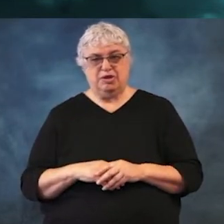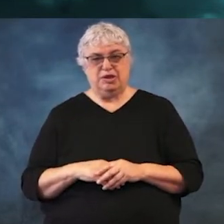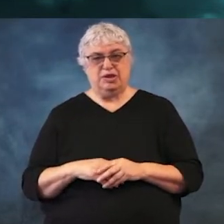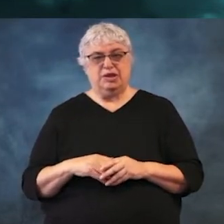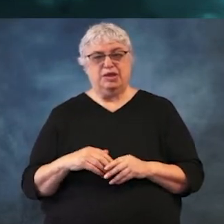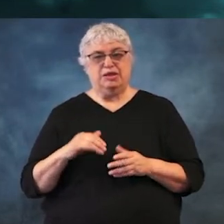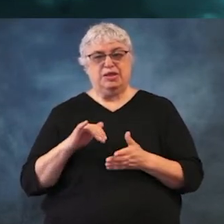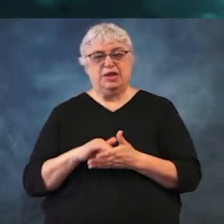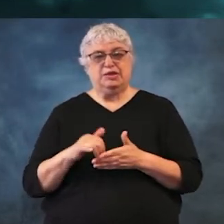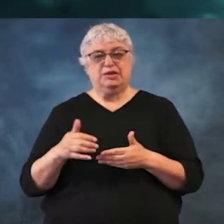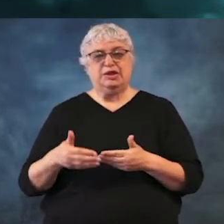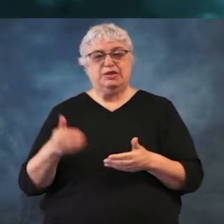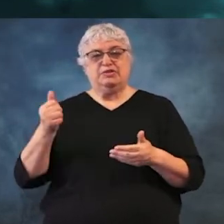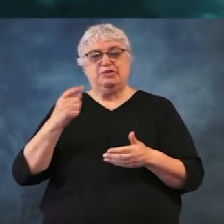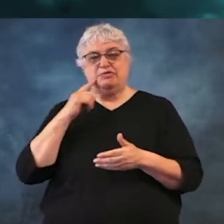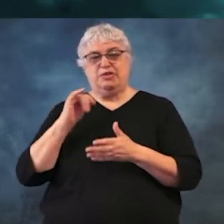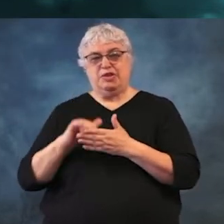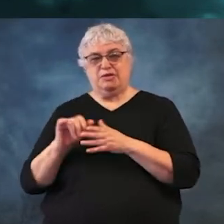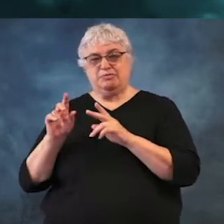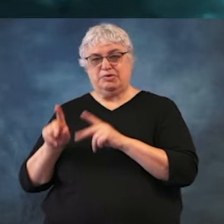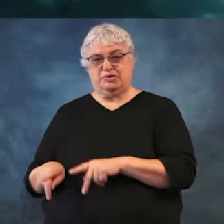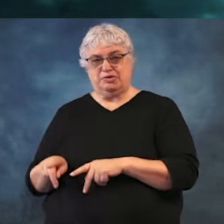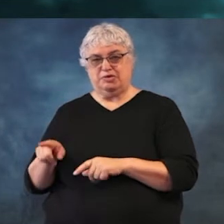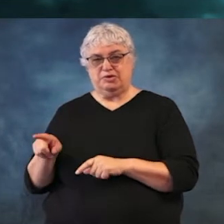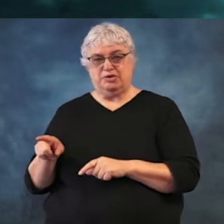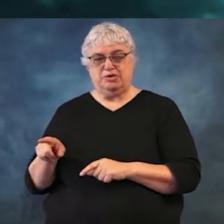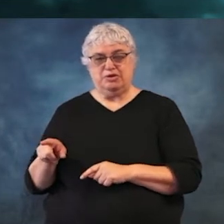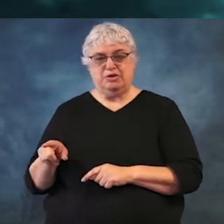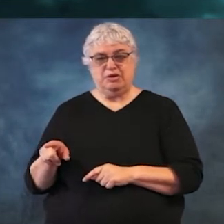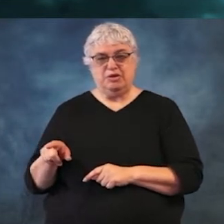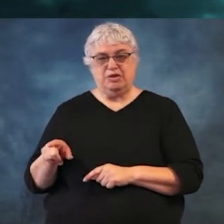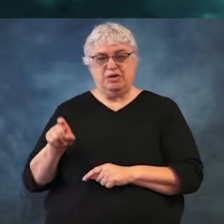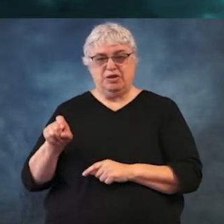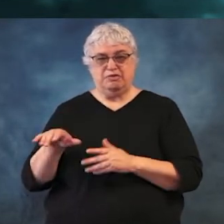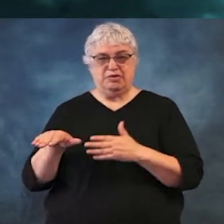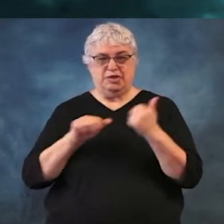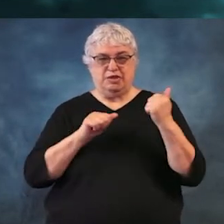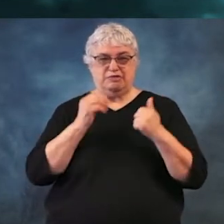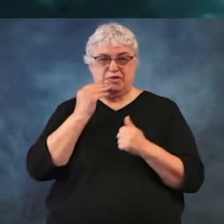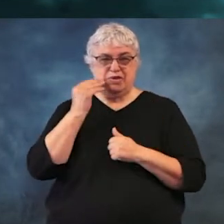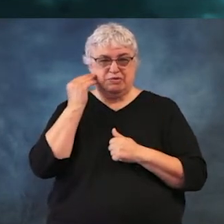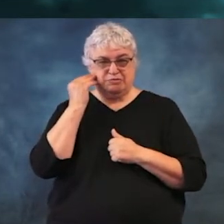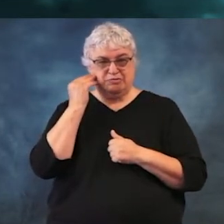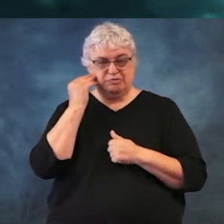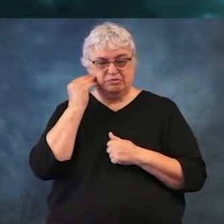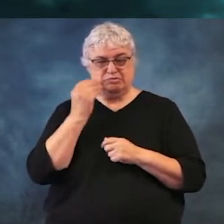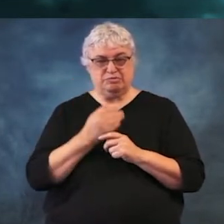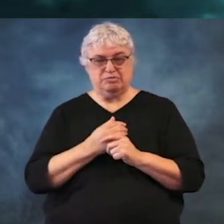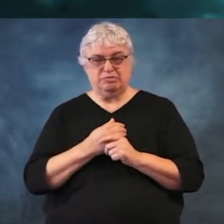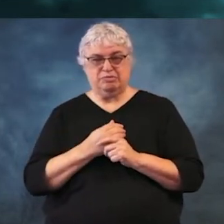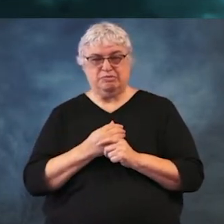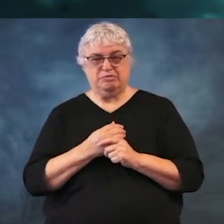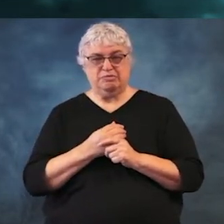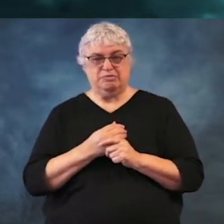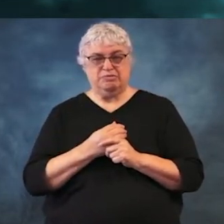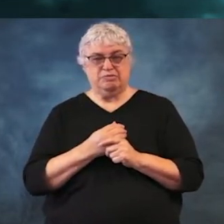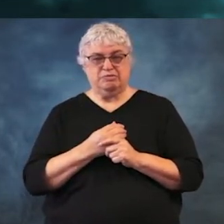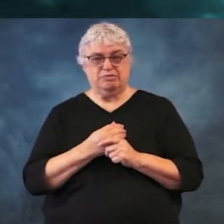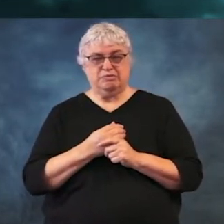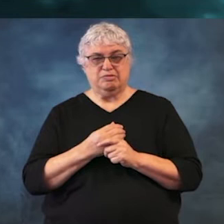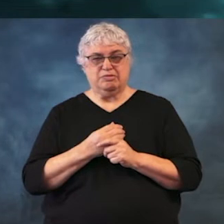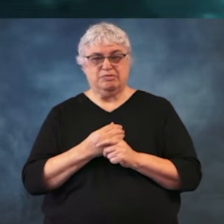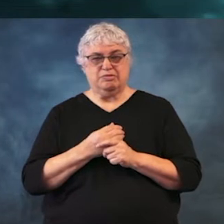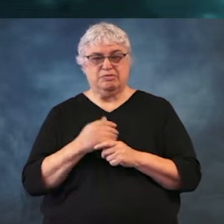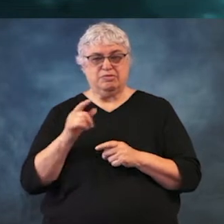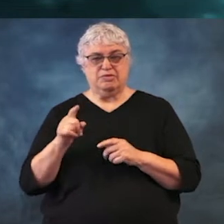easier on that person when they have to, leave away from their home, or